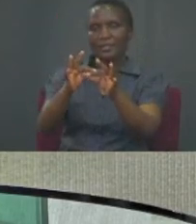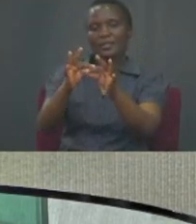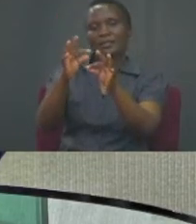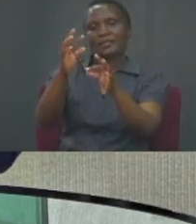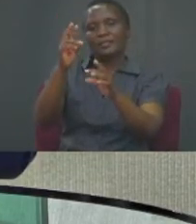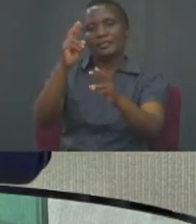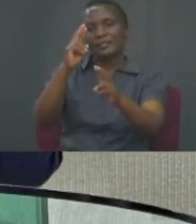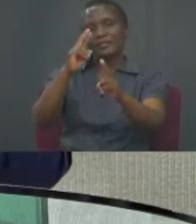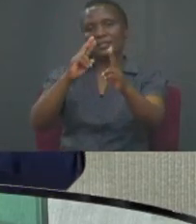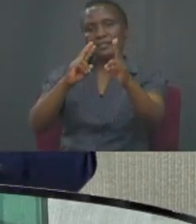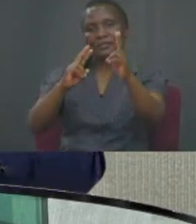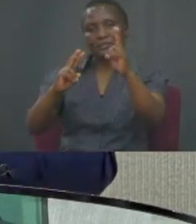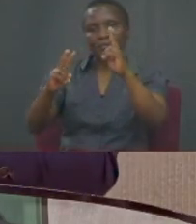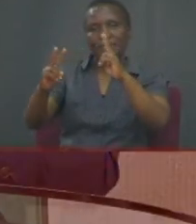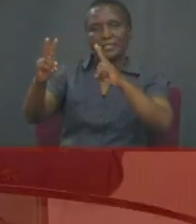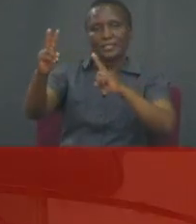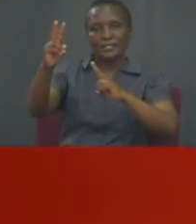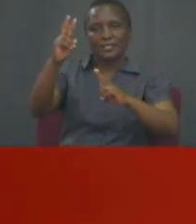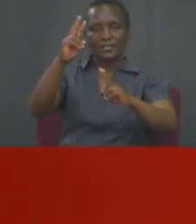Faith is the